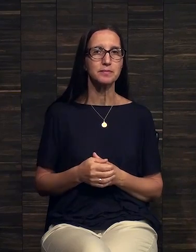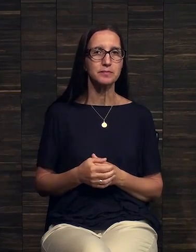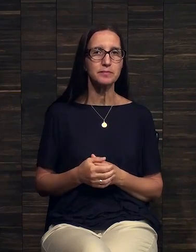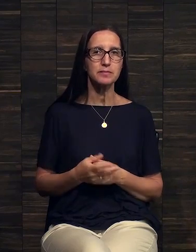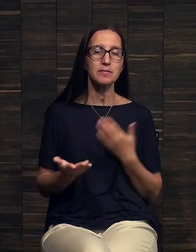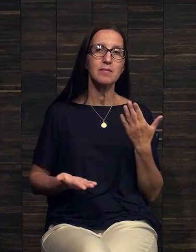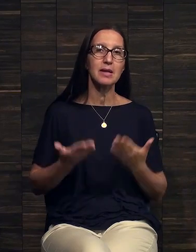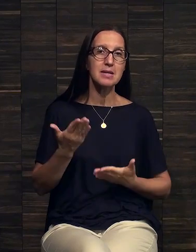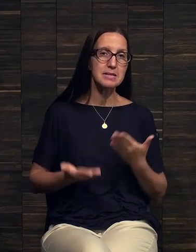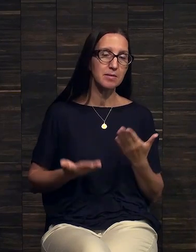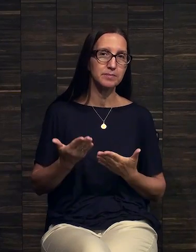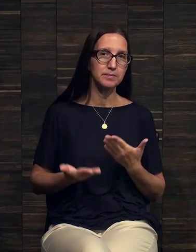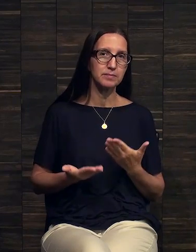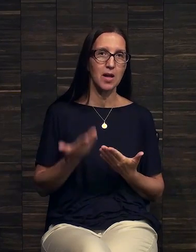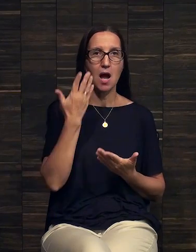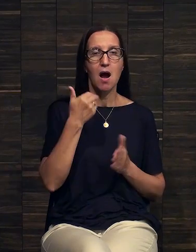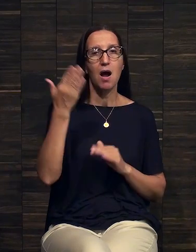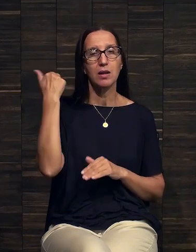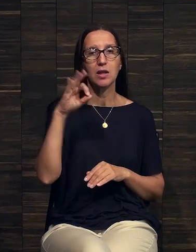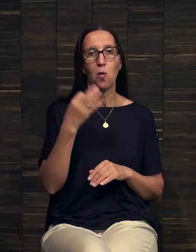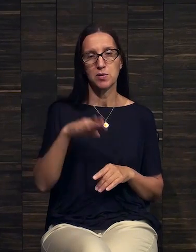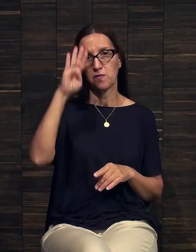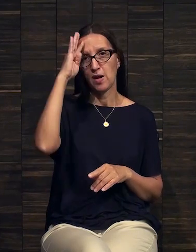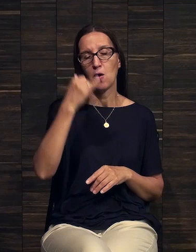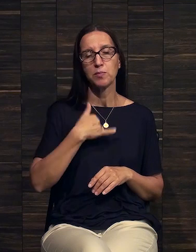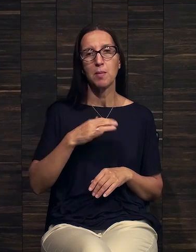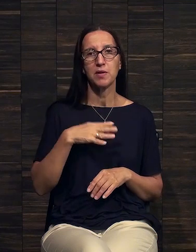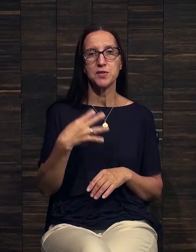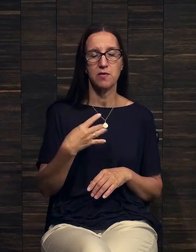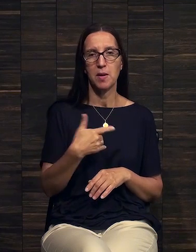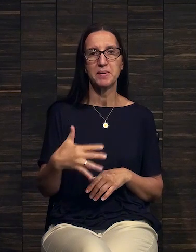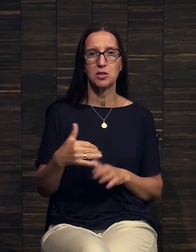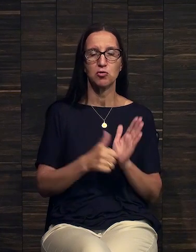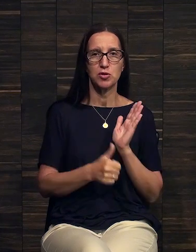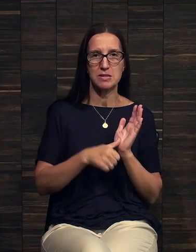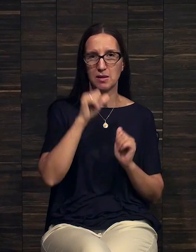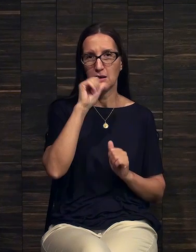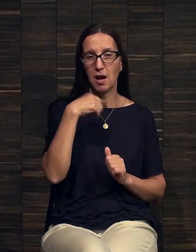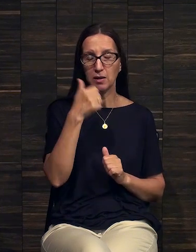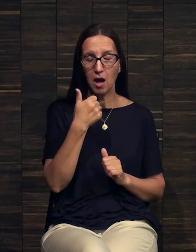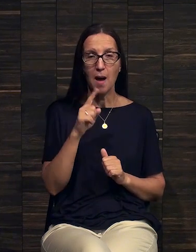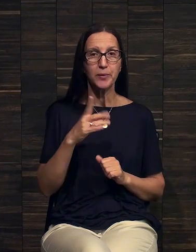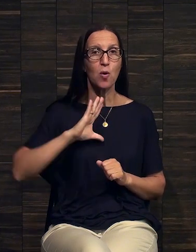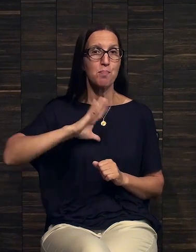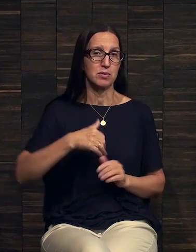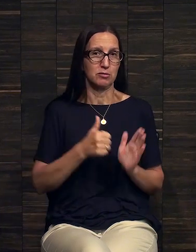a bit confused conclusion. And back then, in the 40s, 50s, and